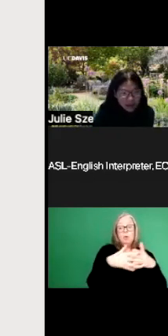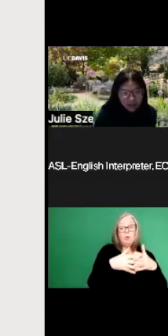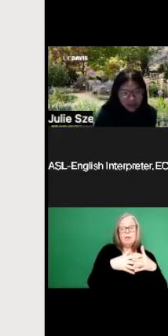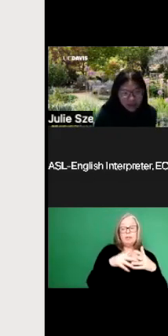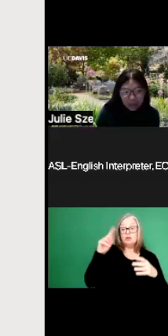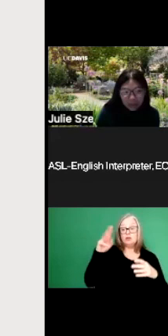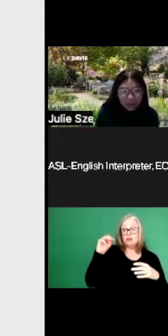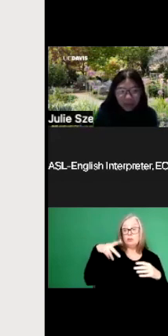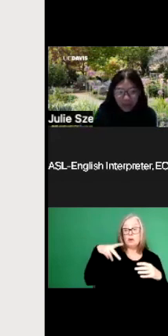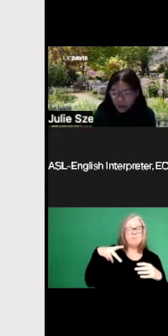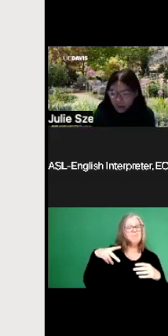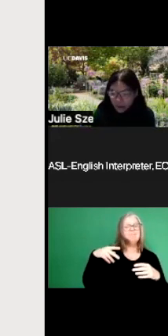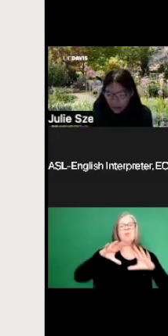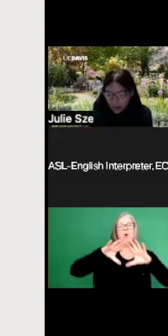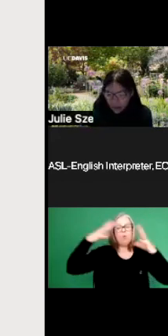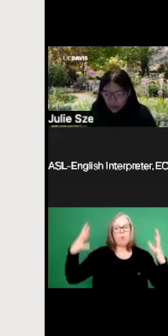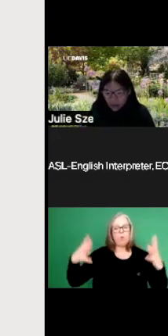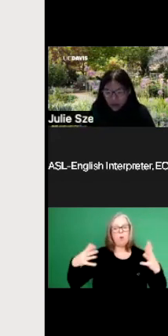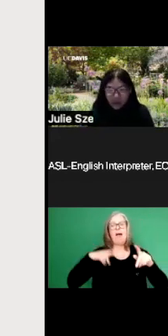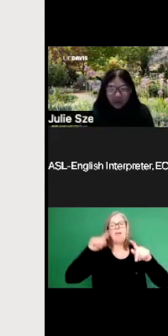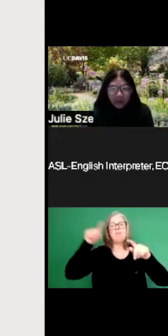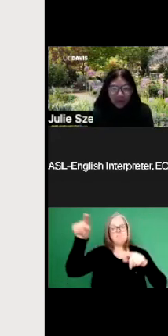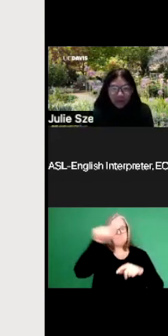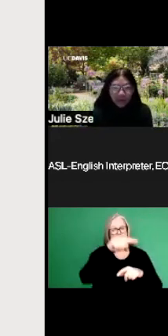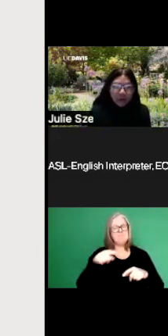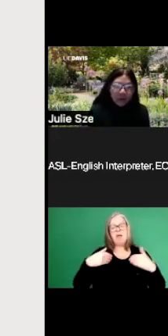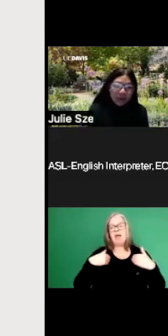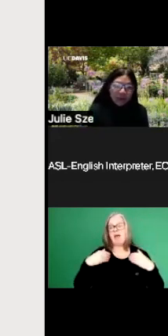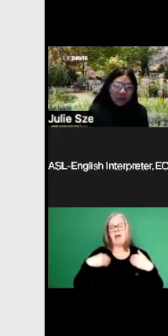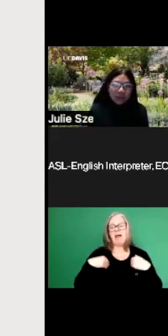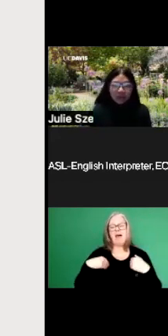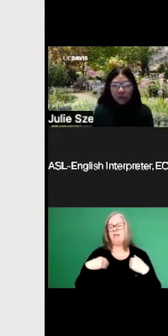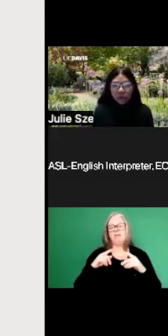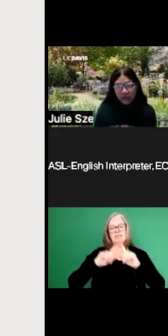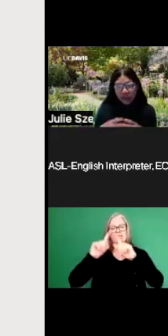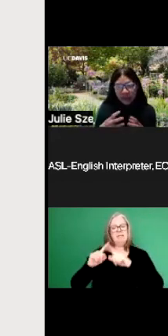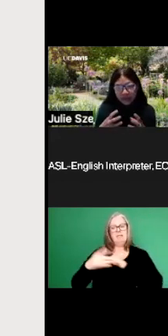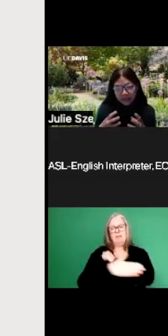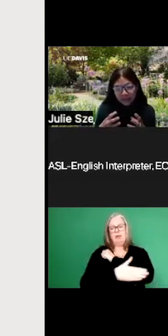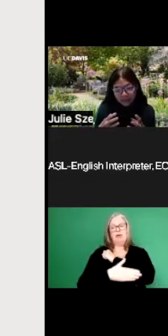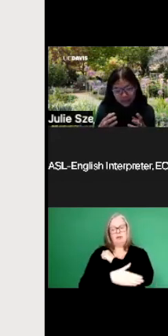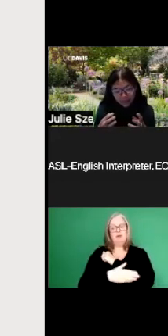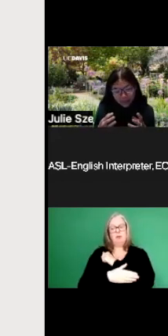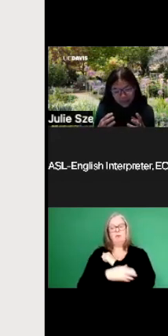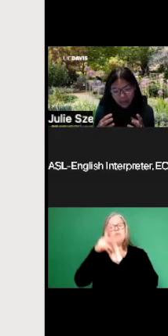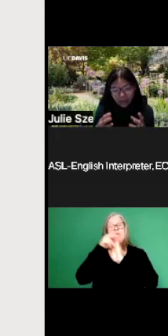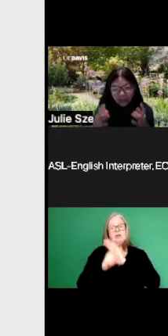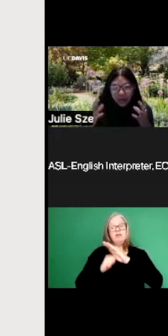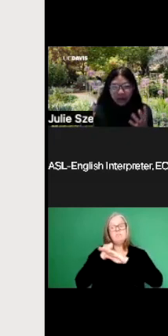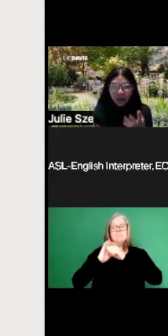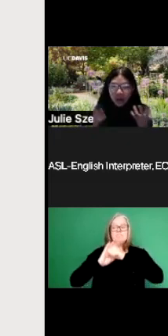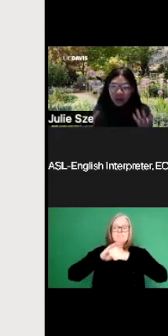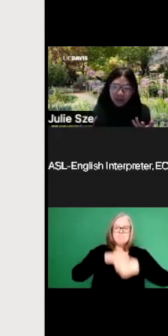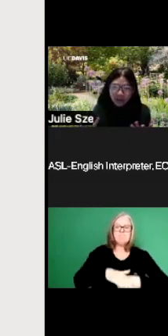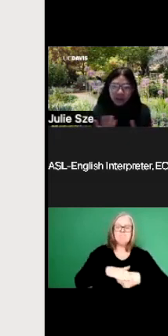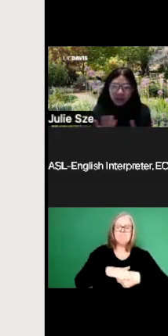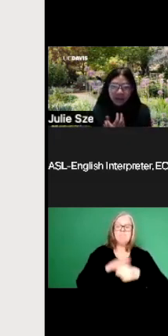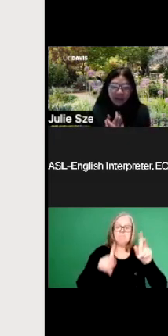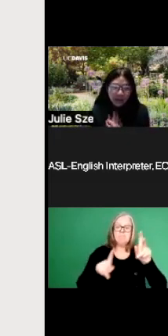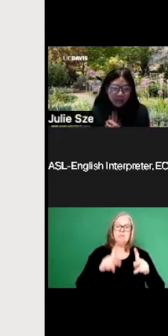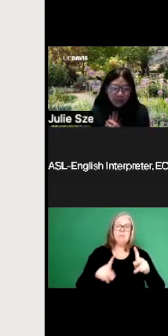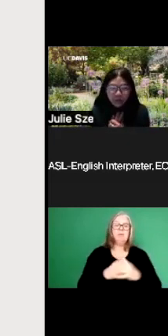Hungary, et cetera. Um, the structure of the book is looking at, um, kind of iconic,